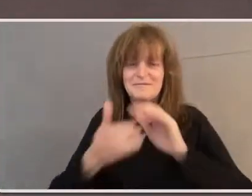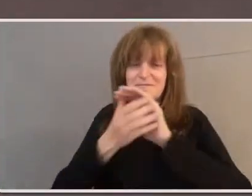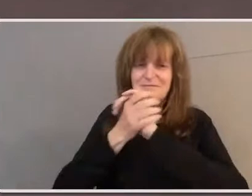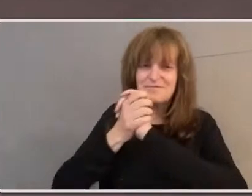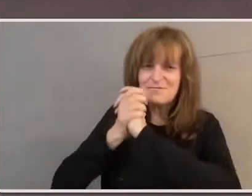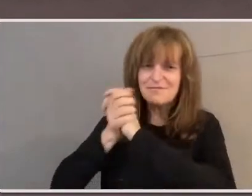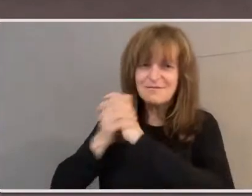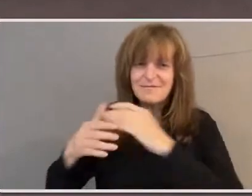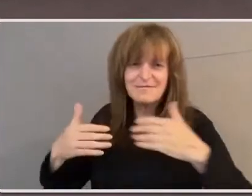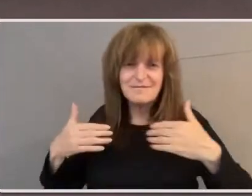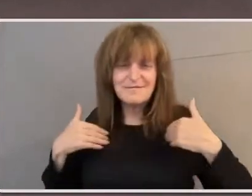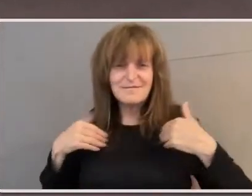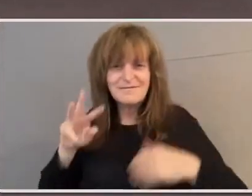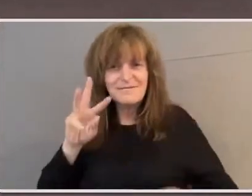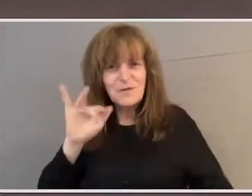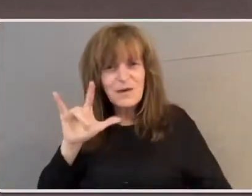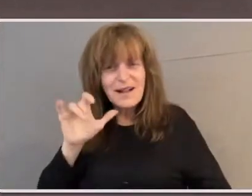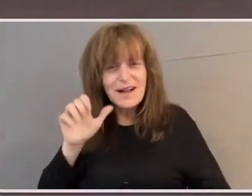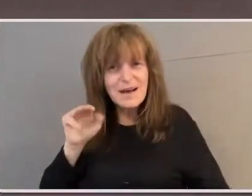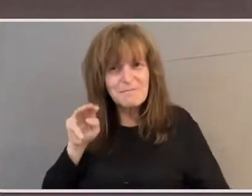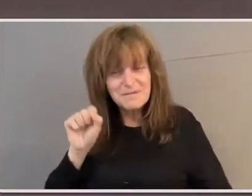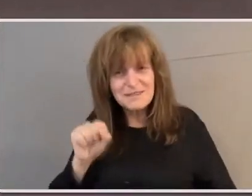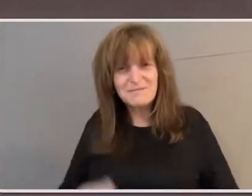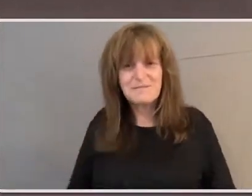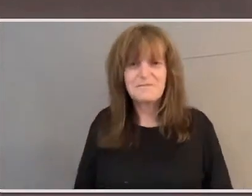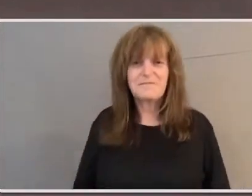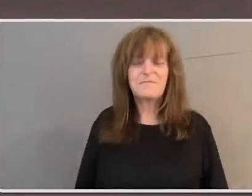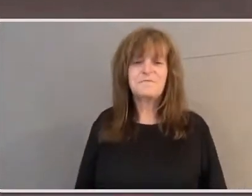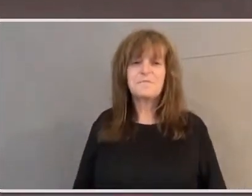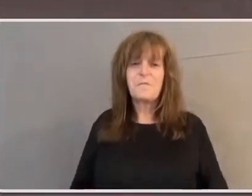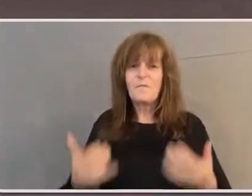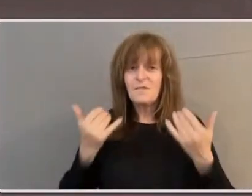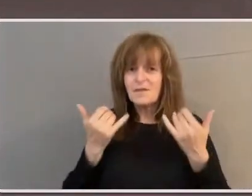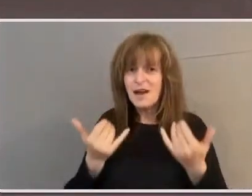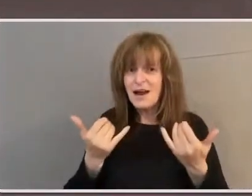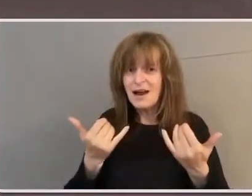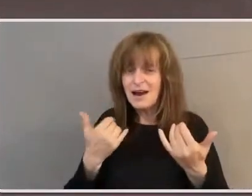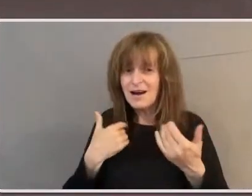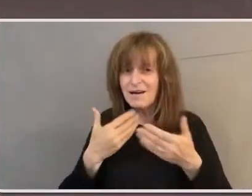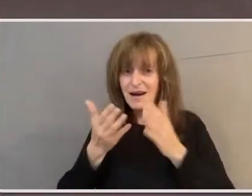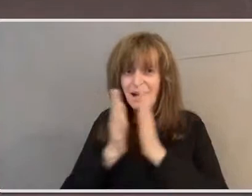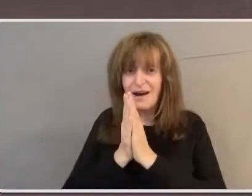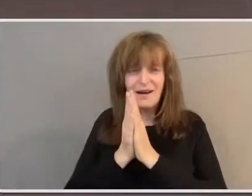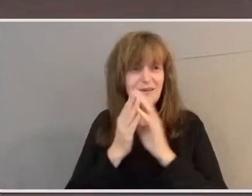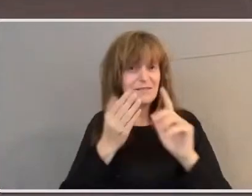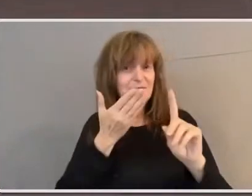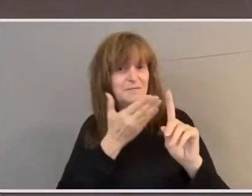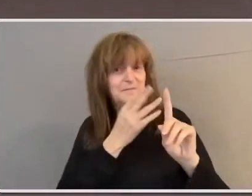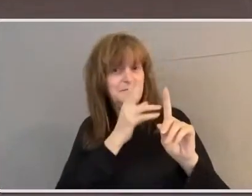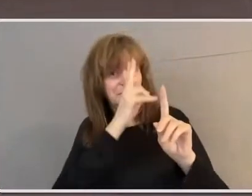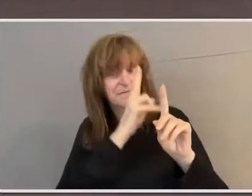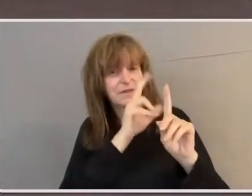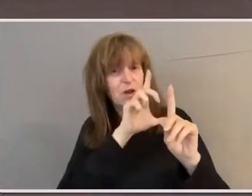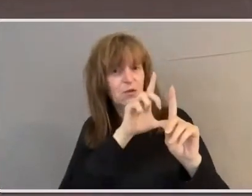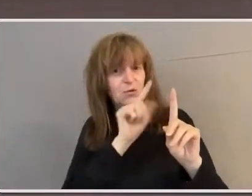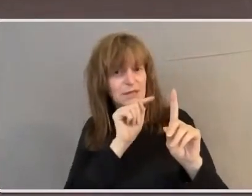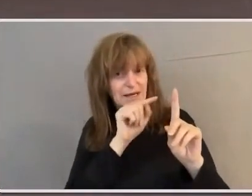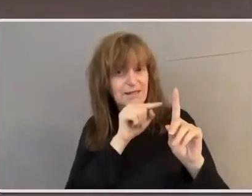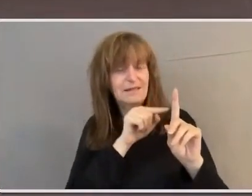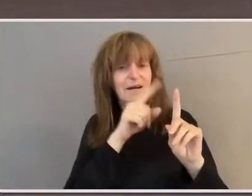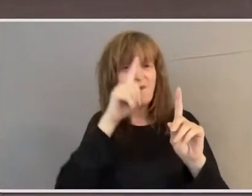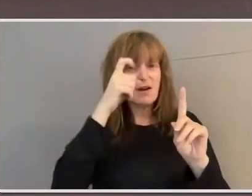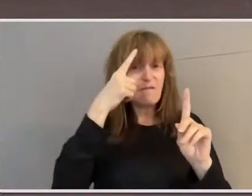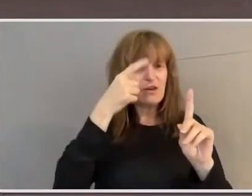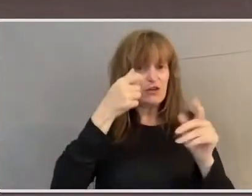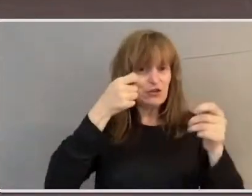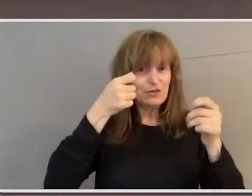I would now like to ask Her Honour, the Lieutenant Governor, in her capacity as the Keeper of the Great Seal of Ontario, to